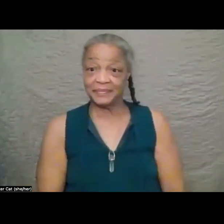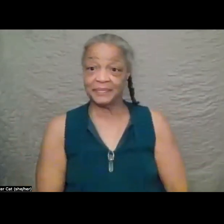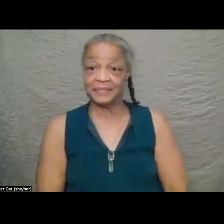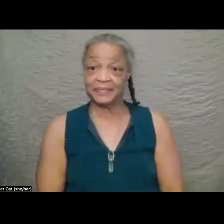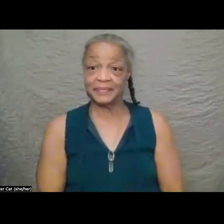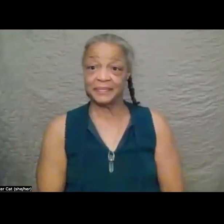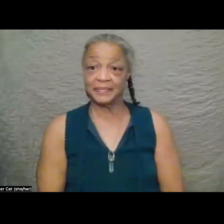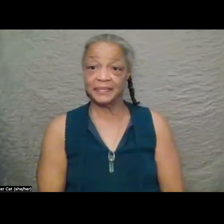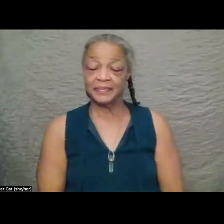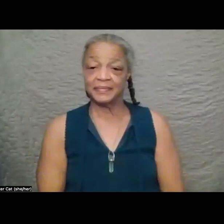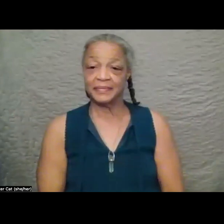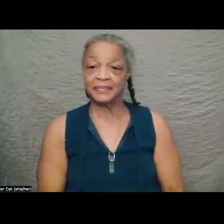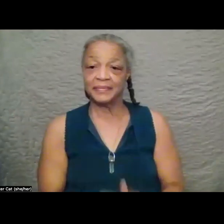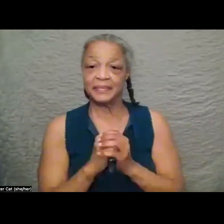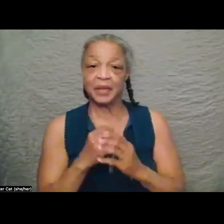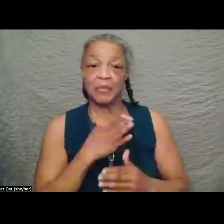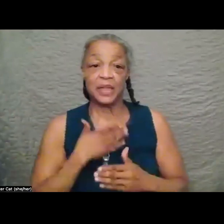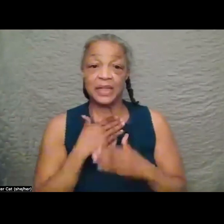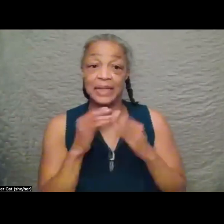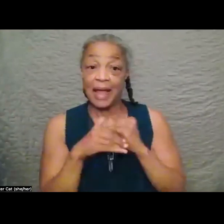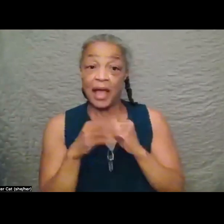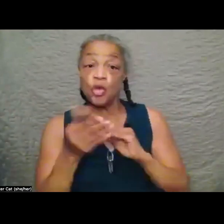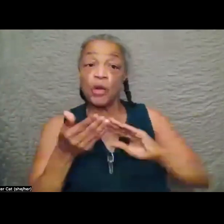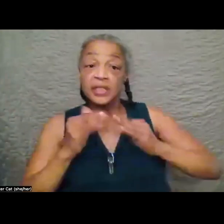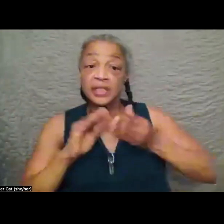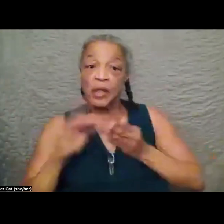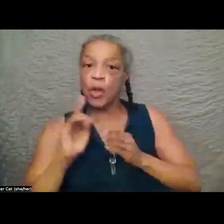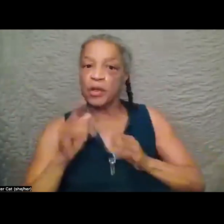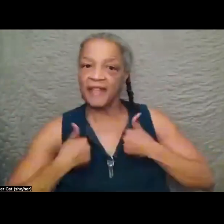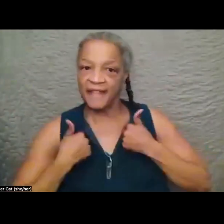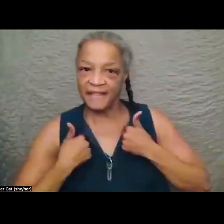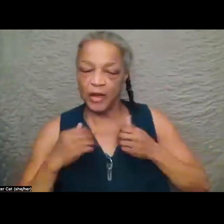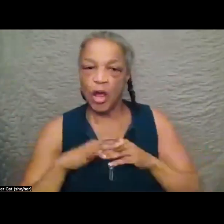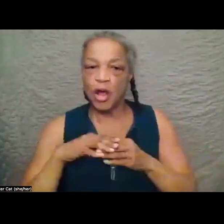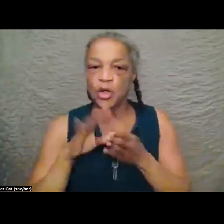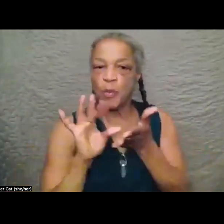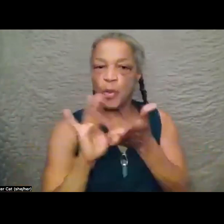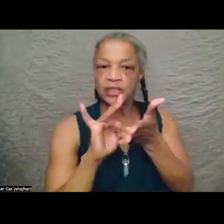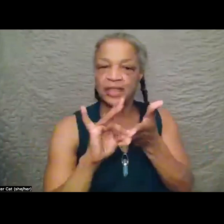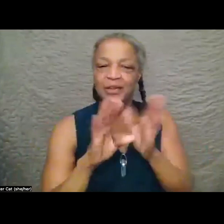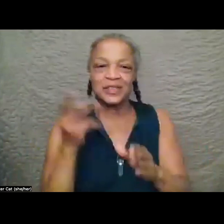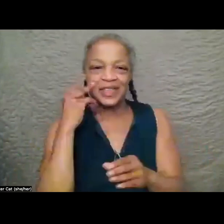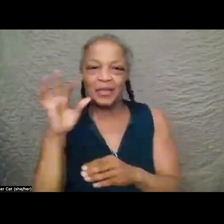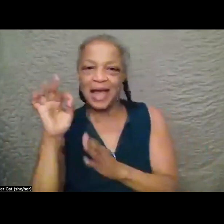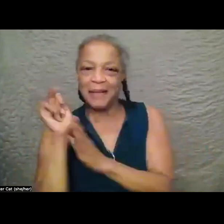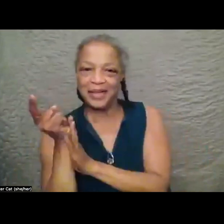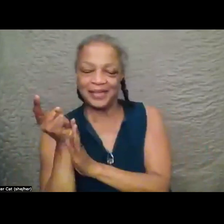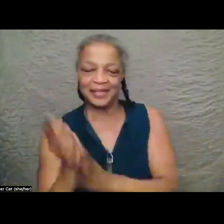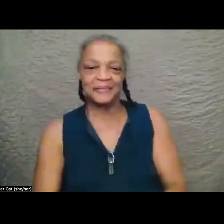Yeah, please add in your city with your post-it note. So we'll meet back in about 9 minutes, y'all. Thank you.